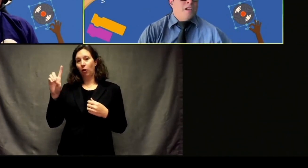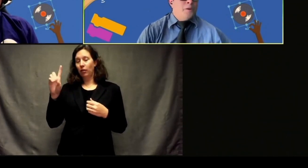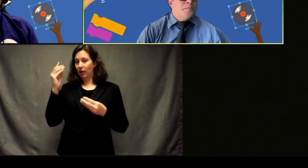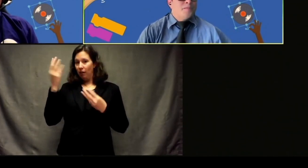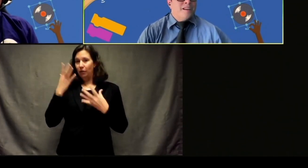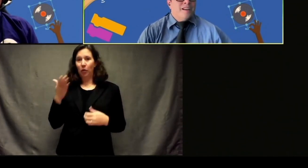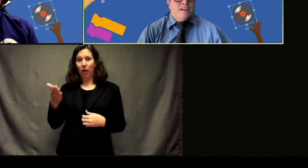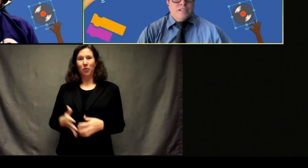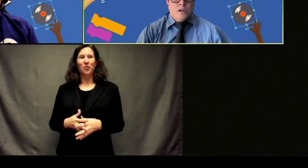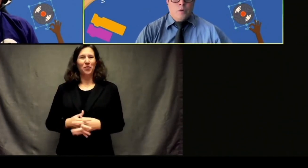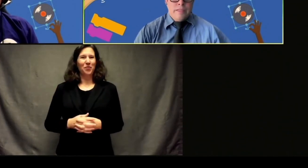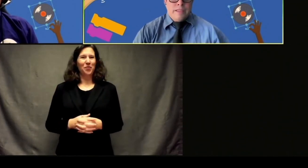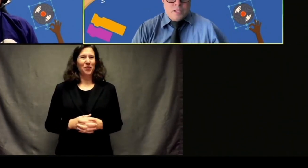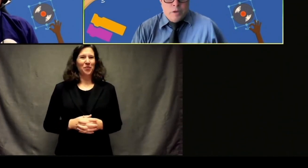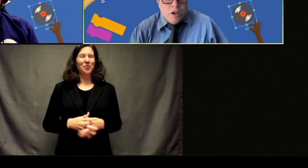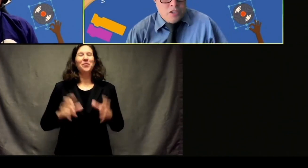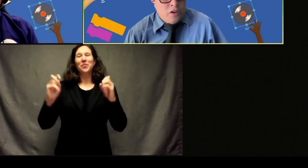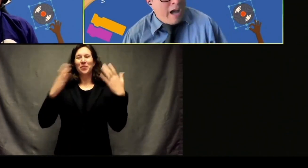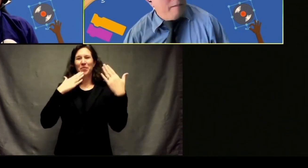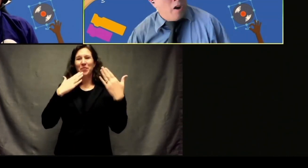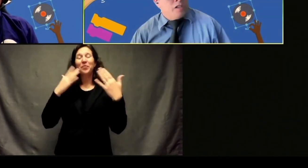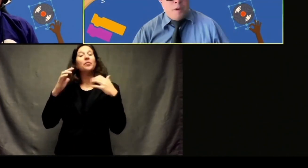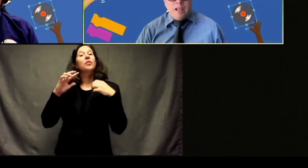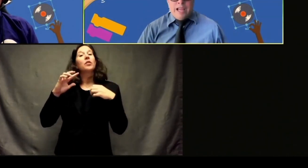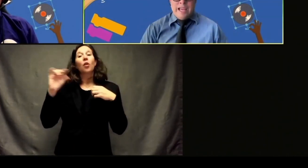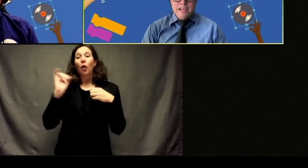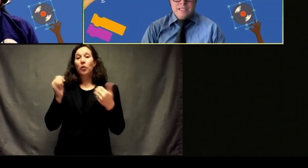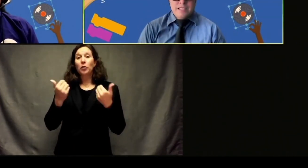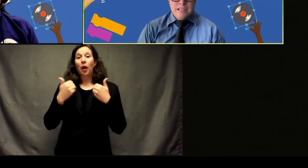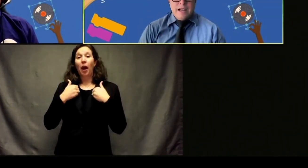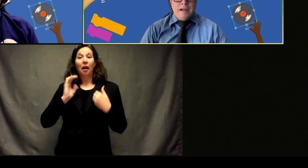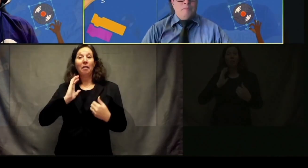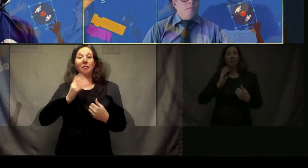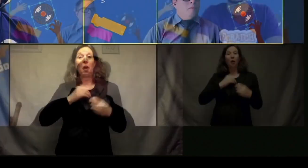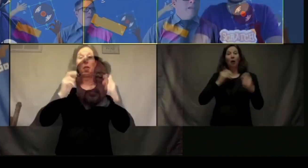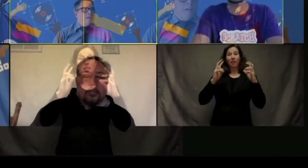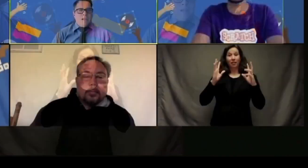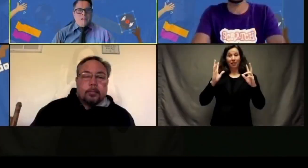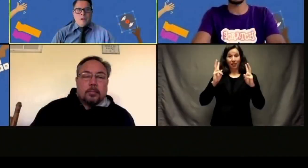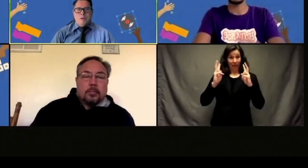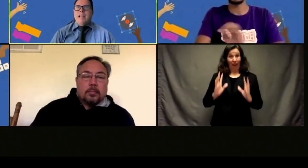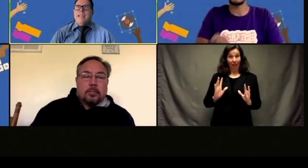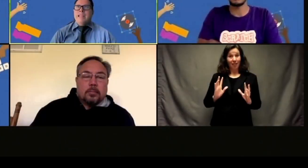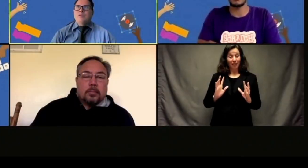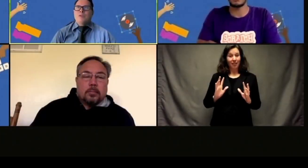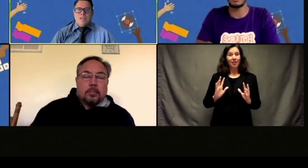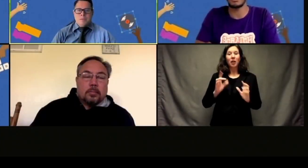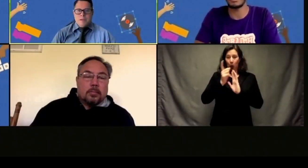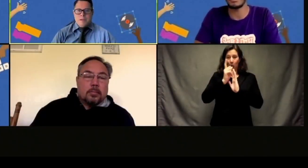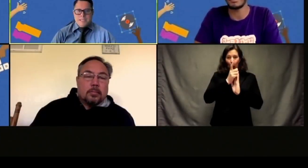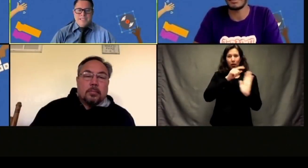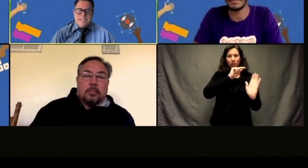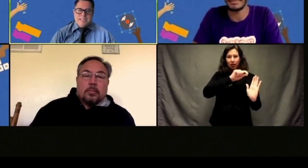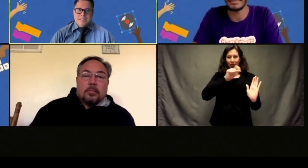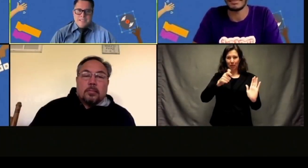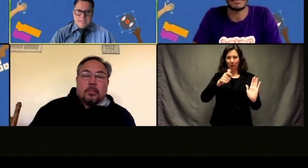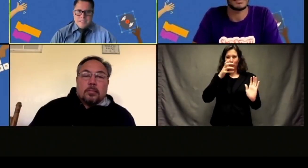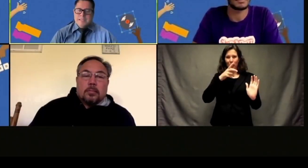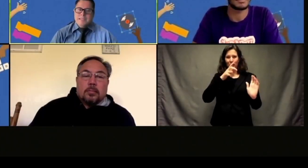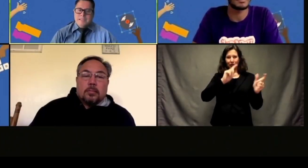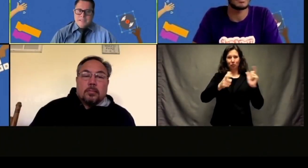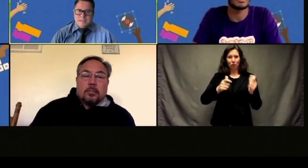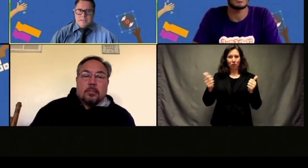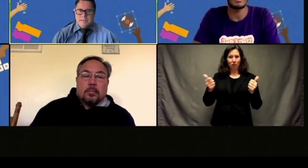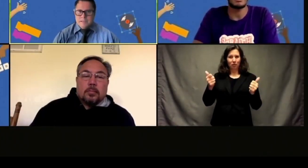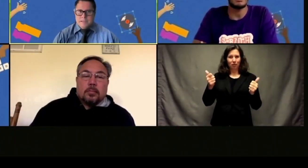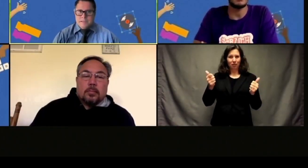Thank you. So with us, we also have our spotlight guests. And I'm going to let them introduce themselves.